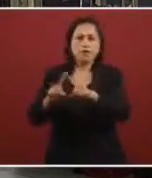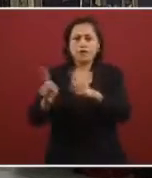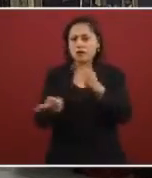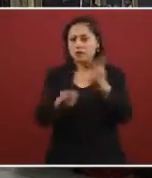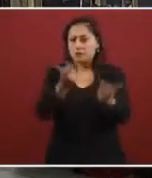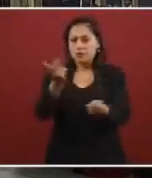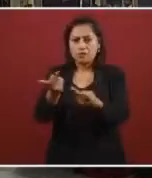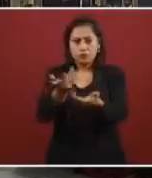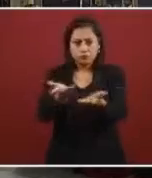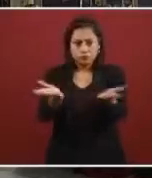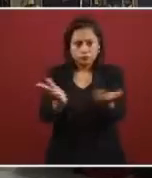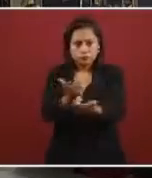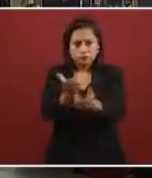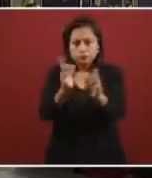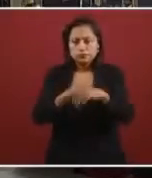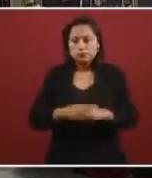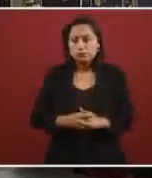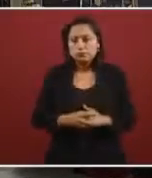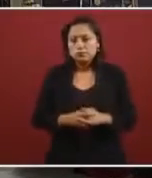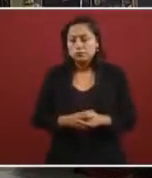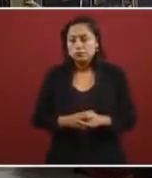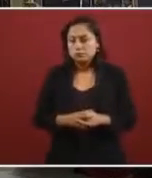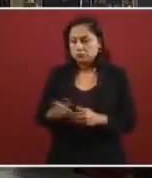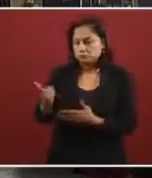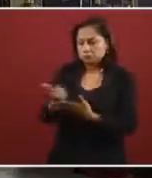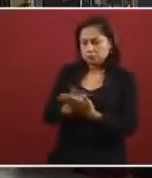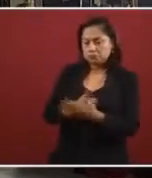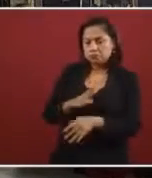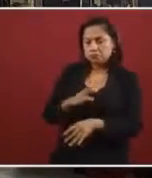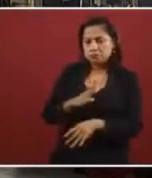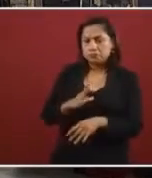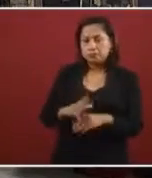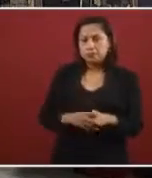nothing pending. ¿No hay listo? Do you have a list?